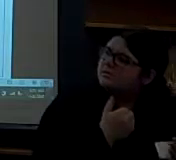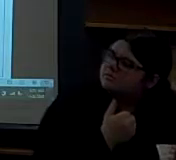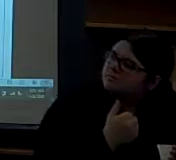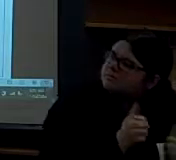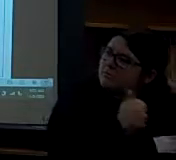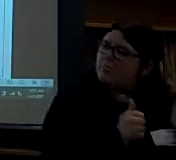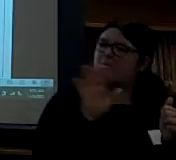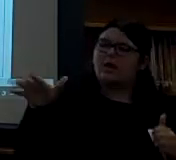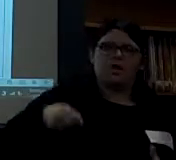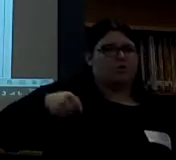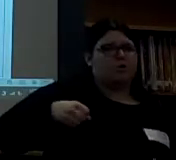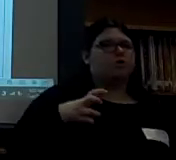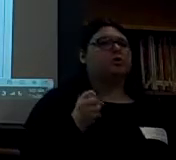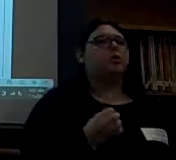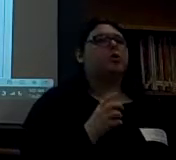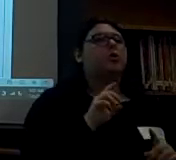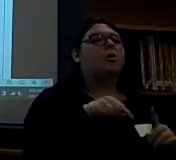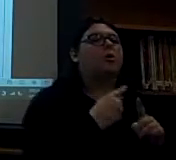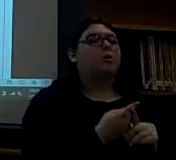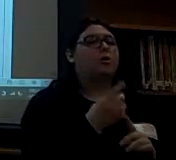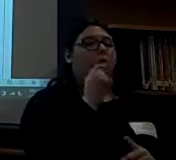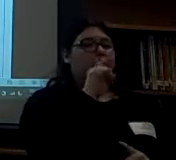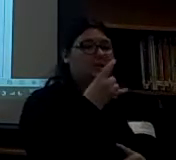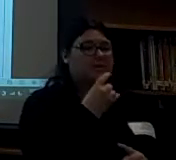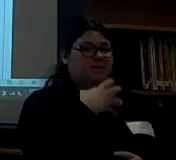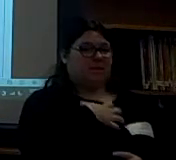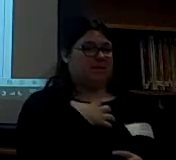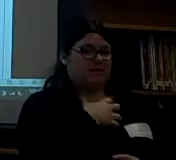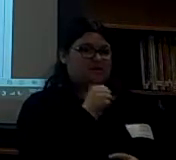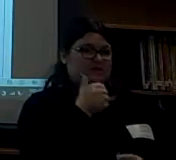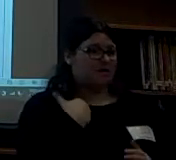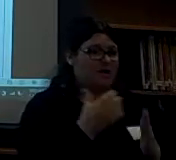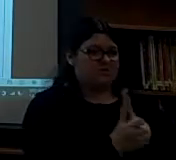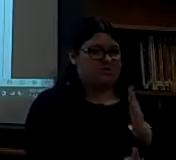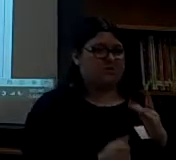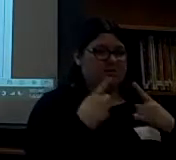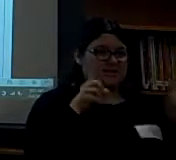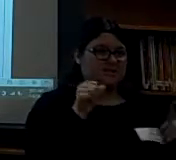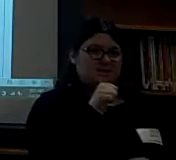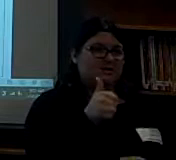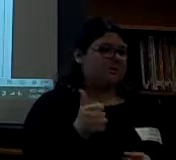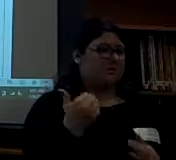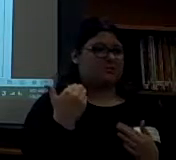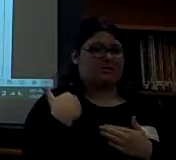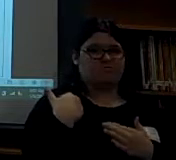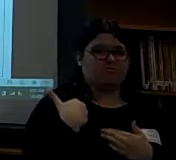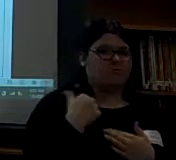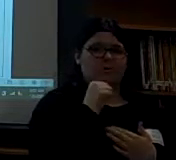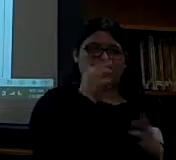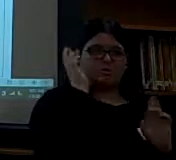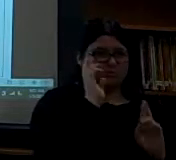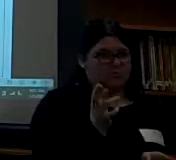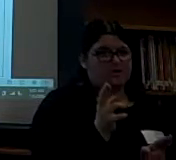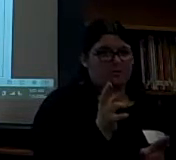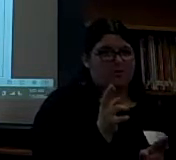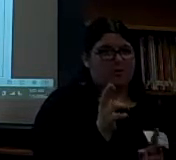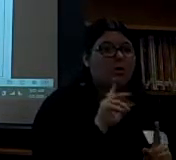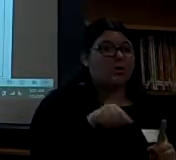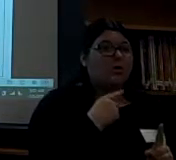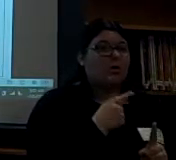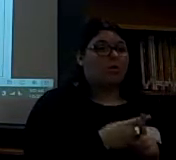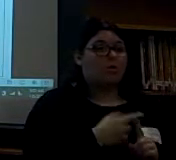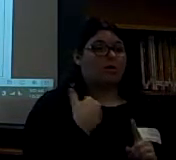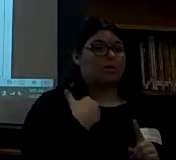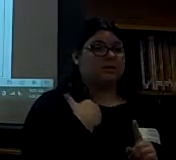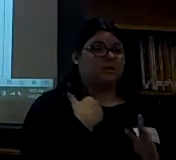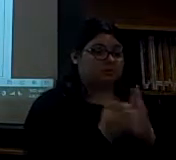talked about today, when children are in yuck, when they don't have the tools to succeed, they will not be responsible and they will not be respectful. When they do